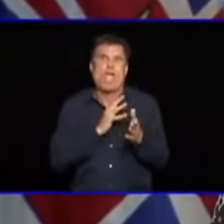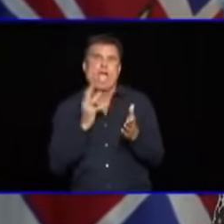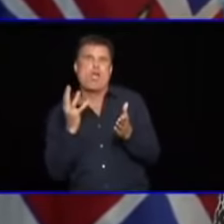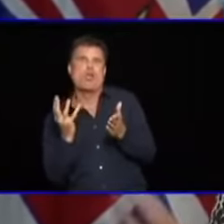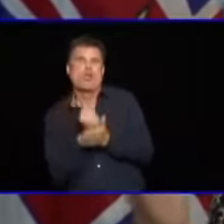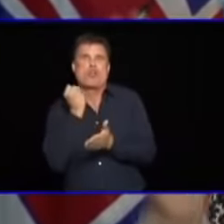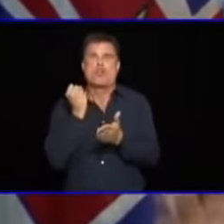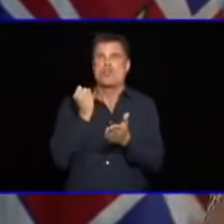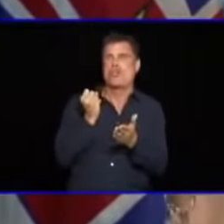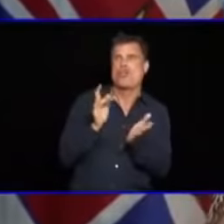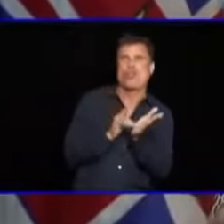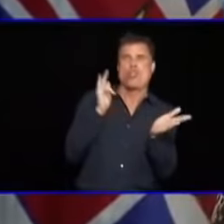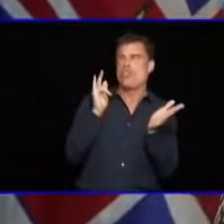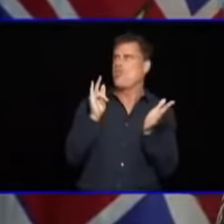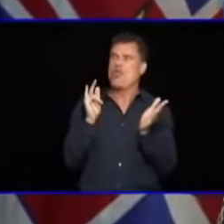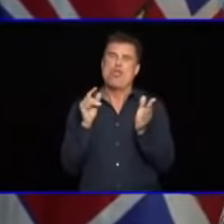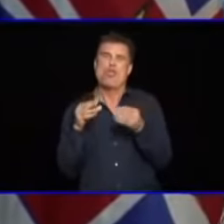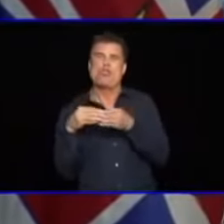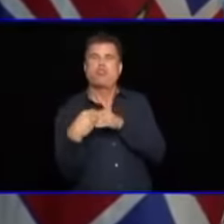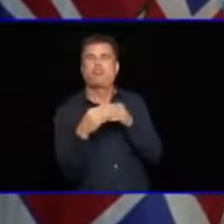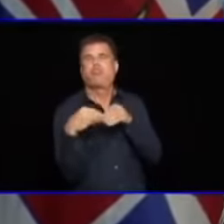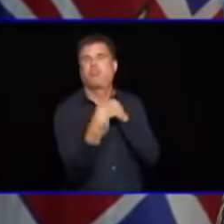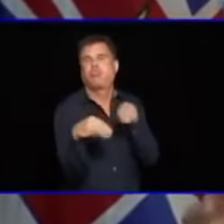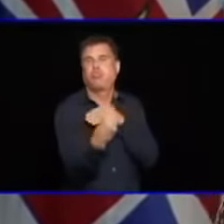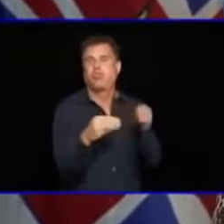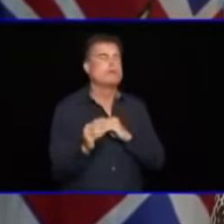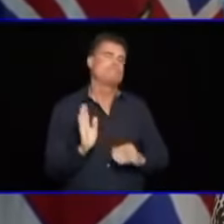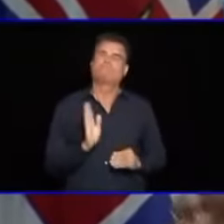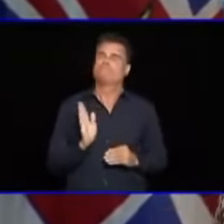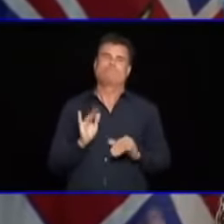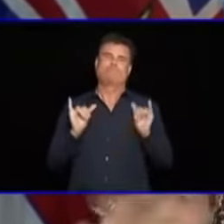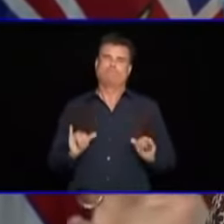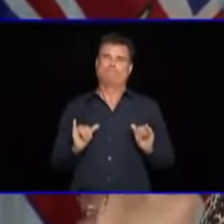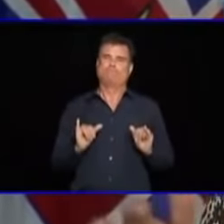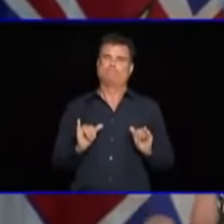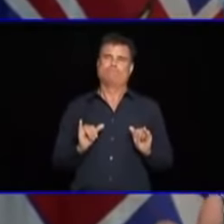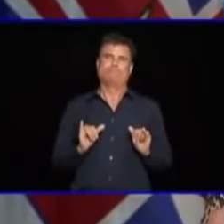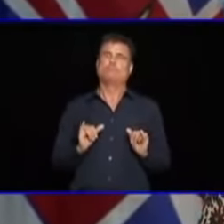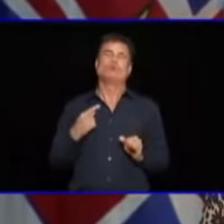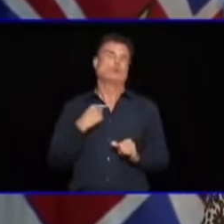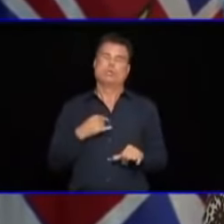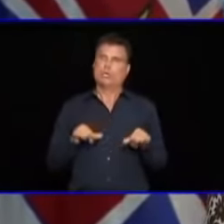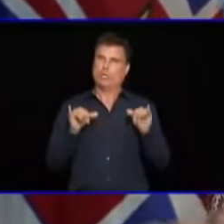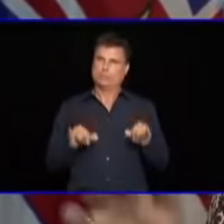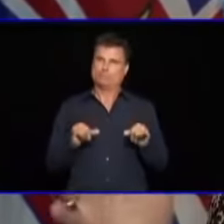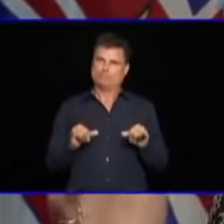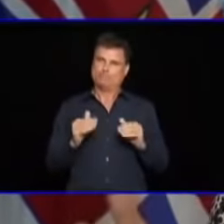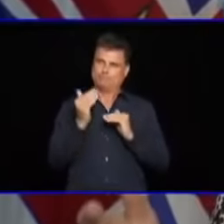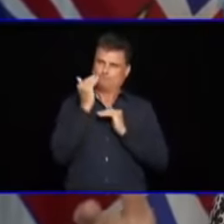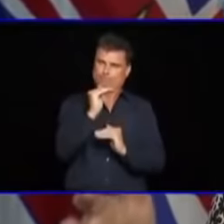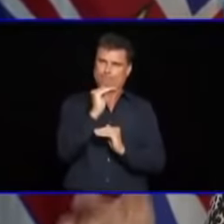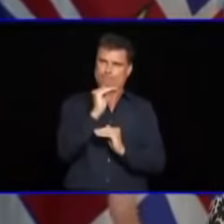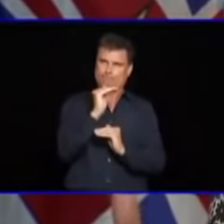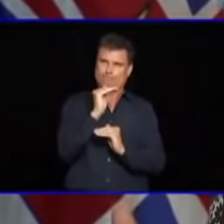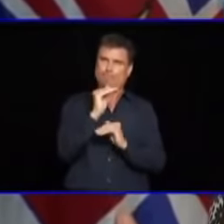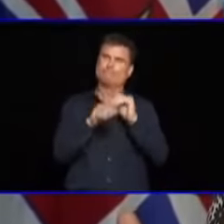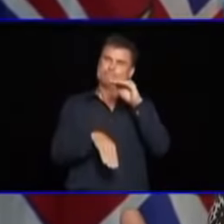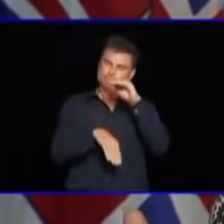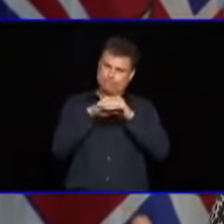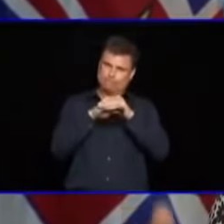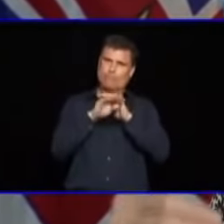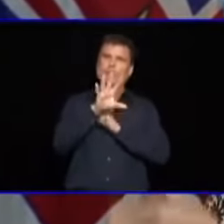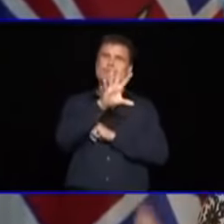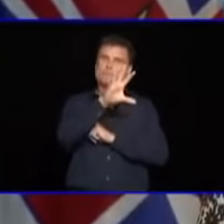disappointed when we say, during this time, we all have to take these measures. These are the measures that we feel best protect